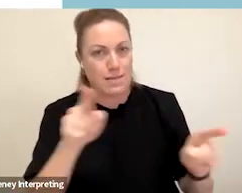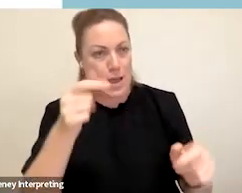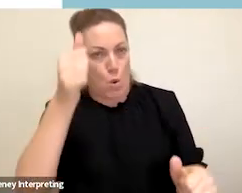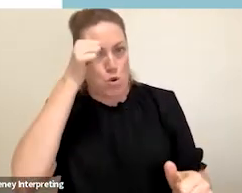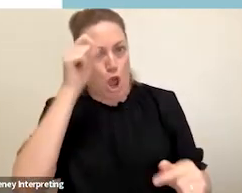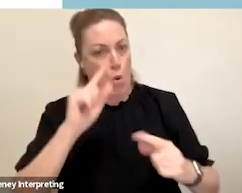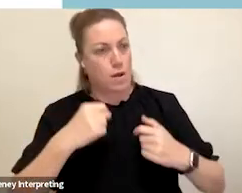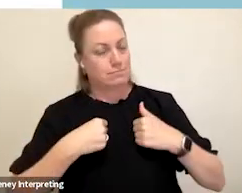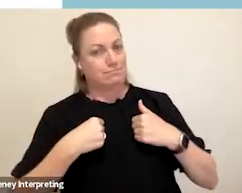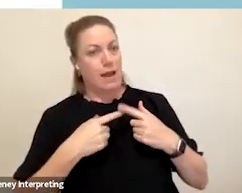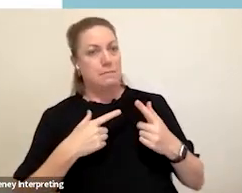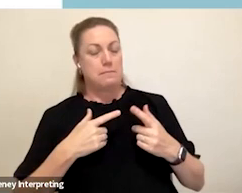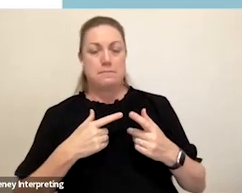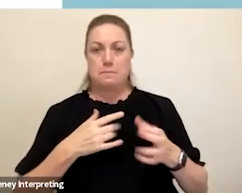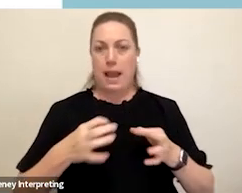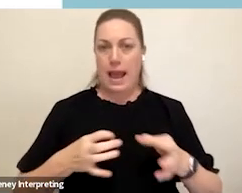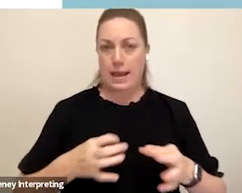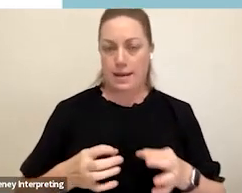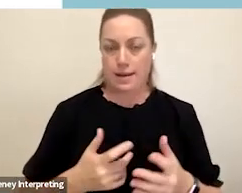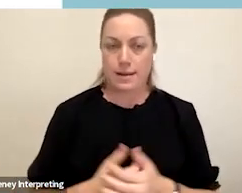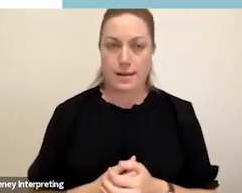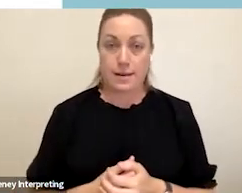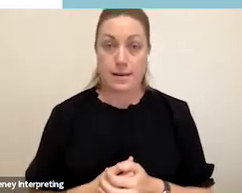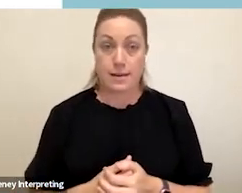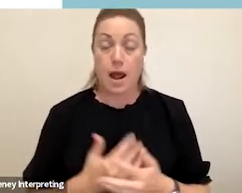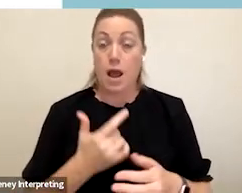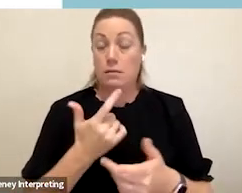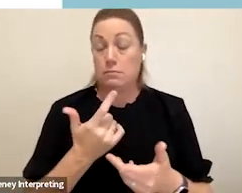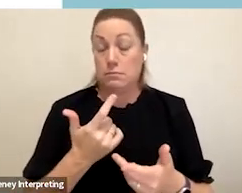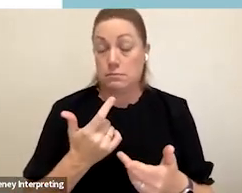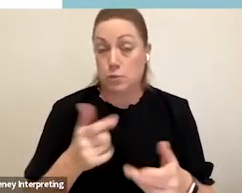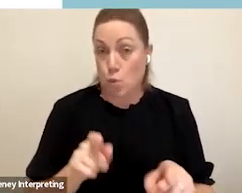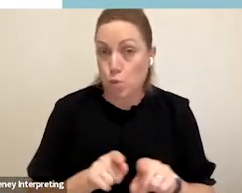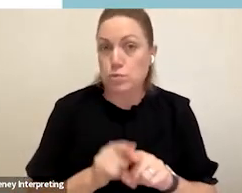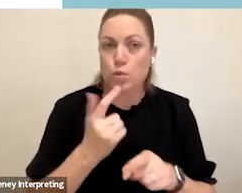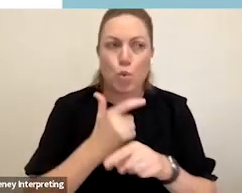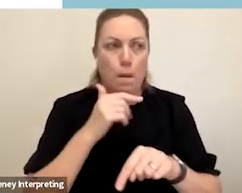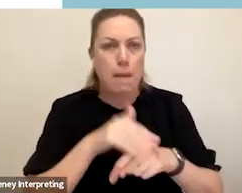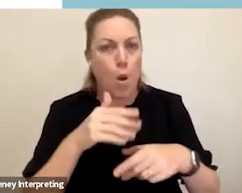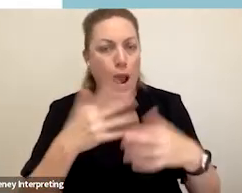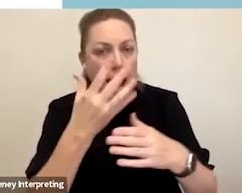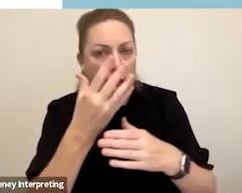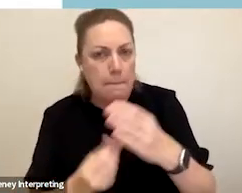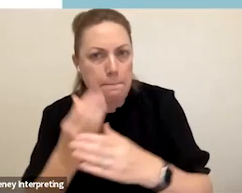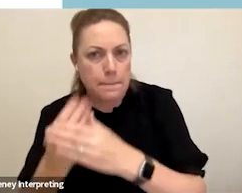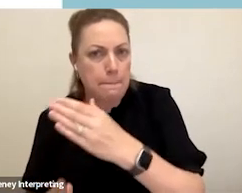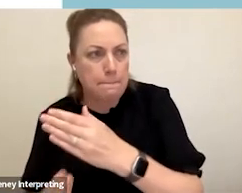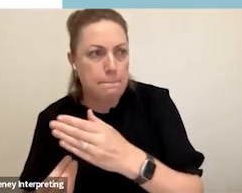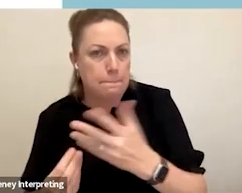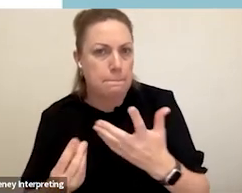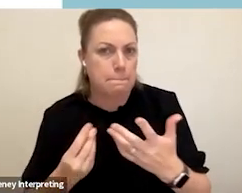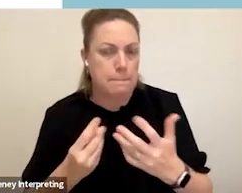as well as addressing those gaps that you might have come across in planning through collaboration as